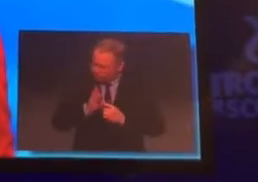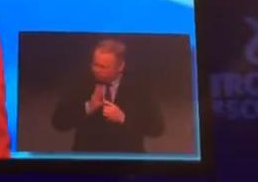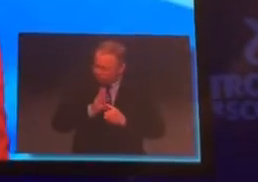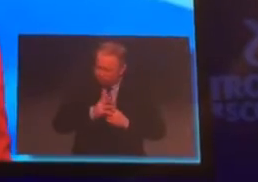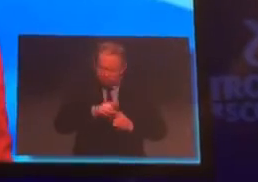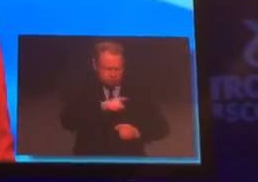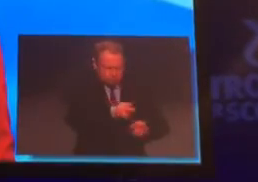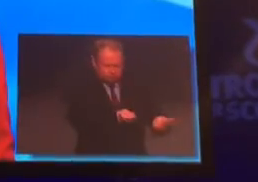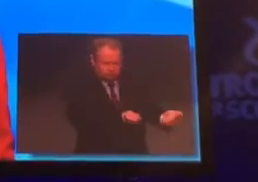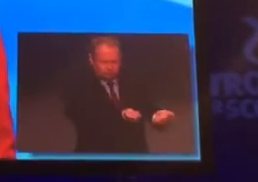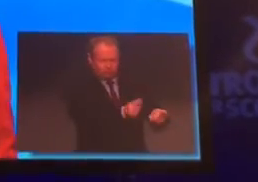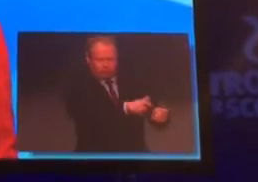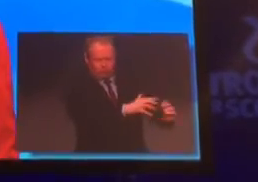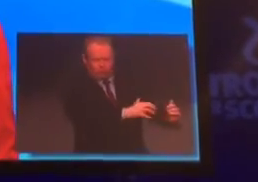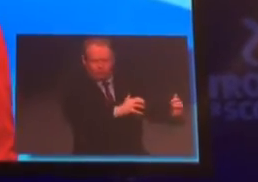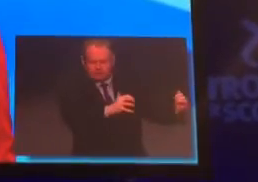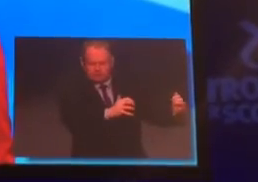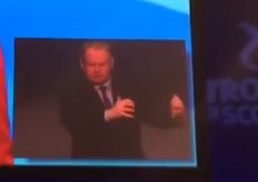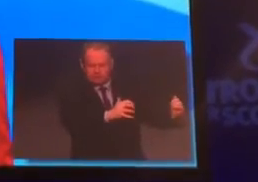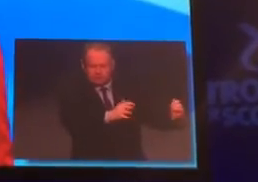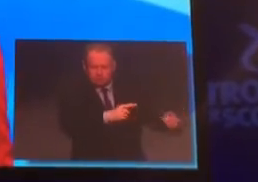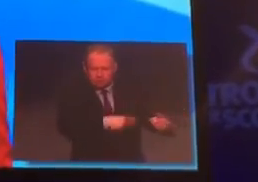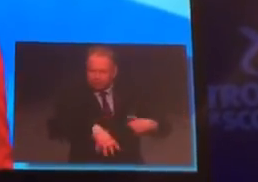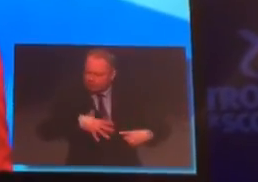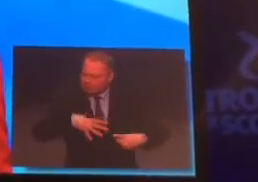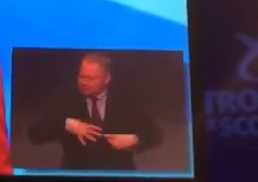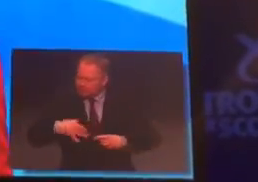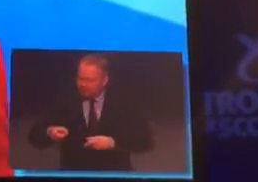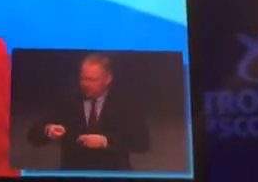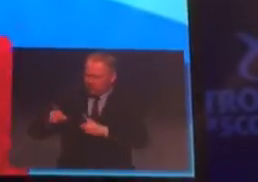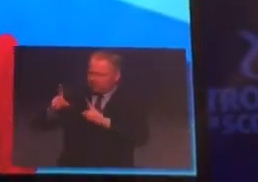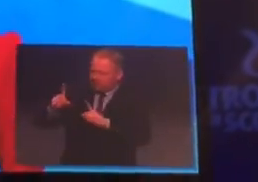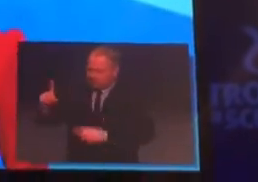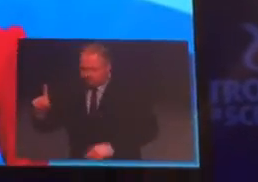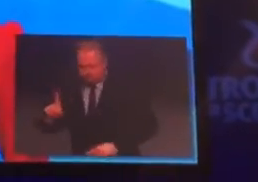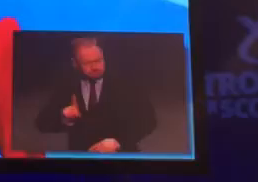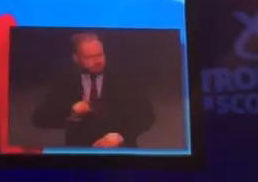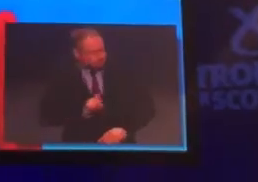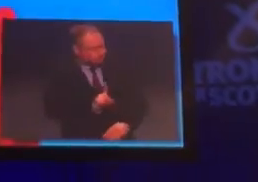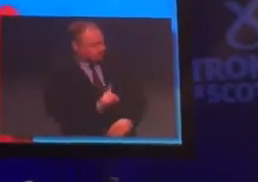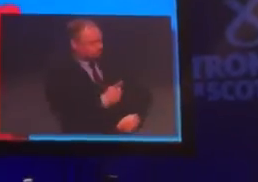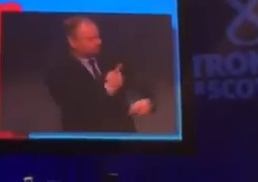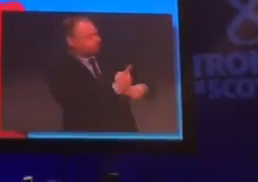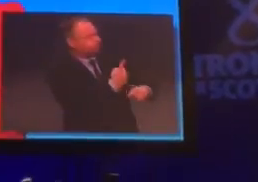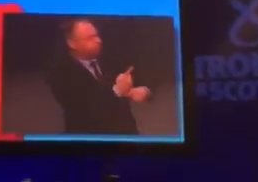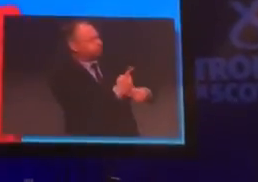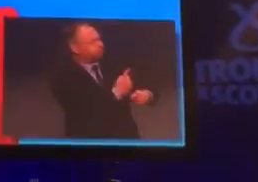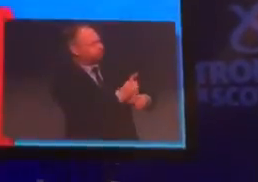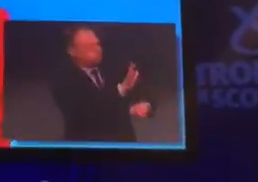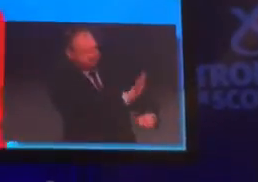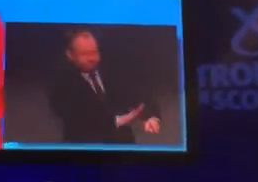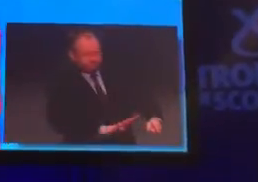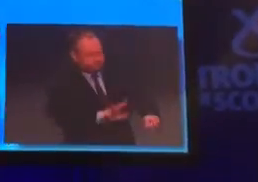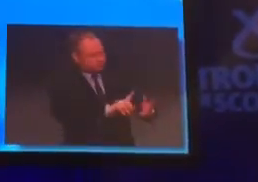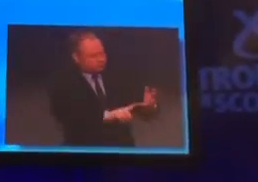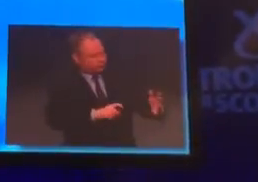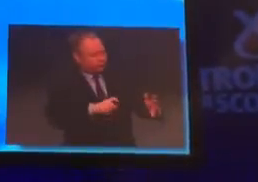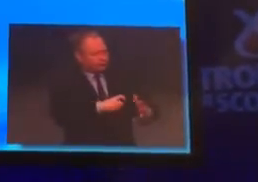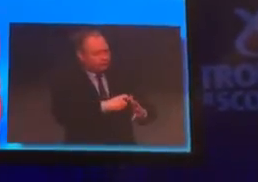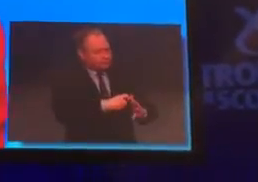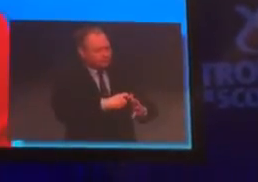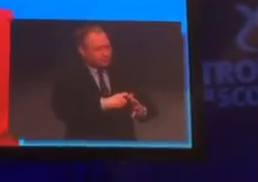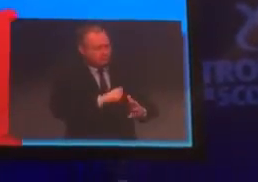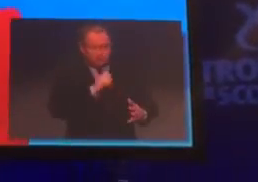of Westminster, we need leaders who can make our voice heard on the UK stage. Of course, there will